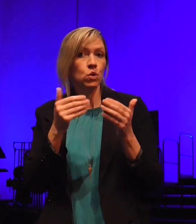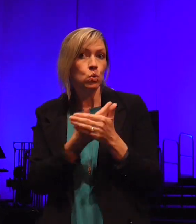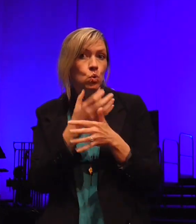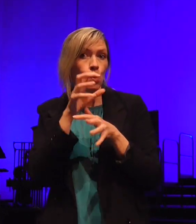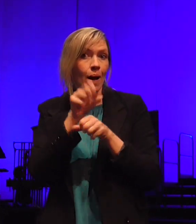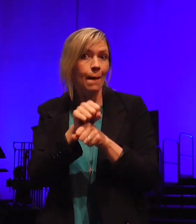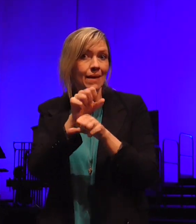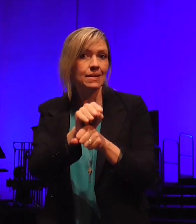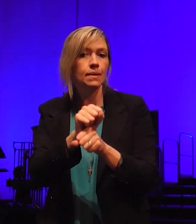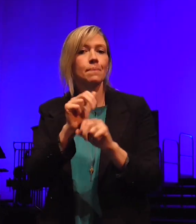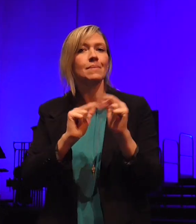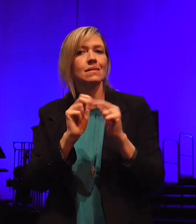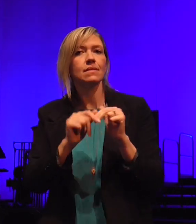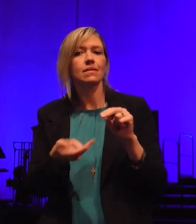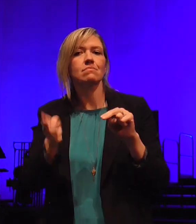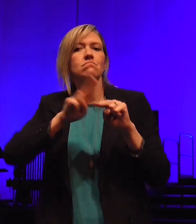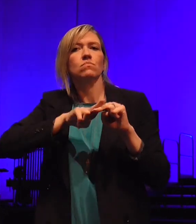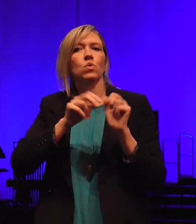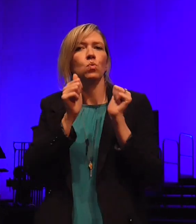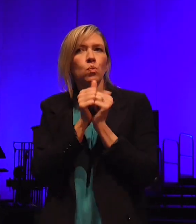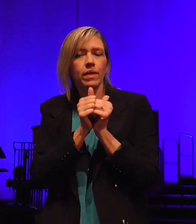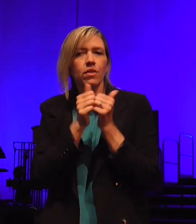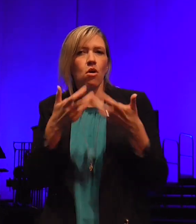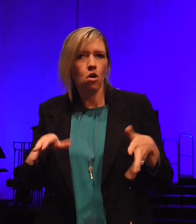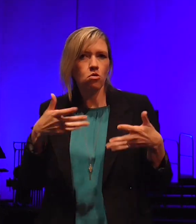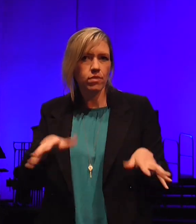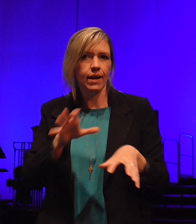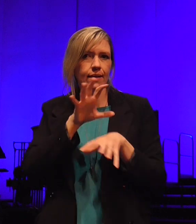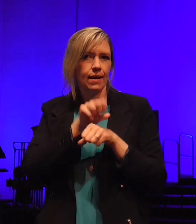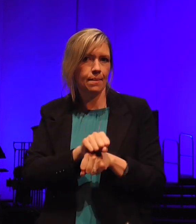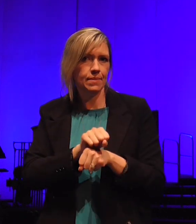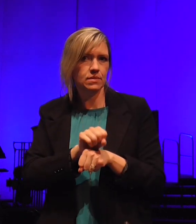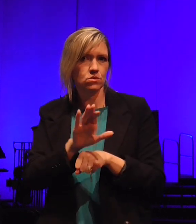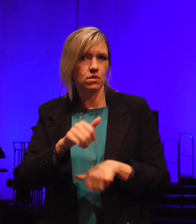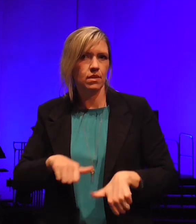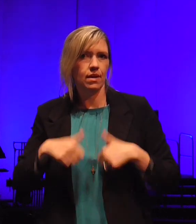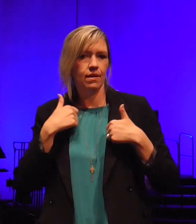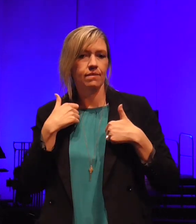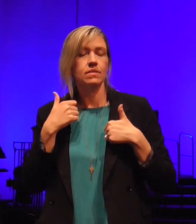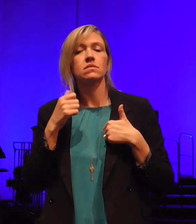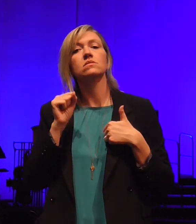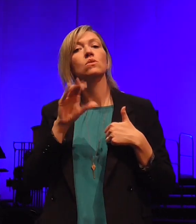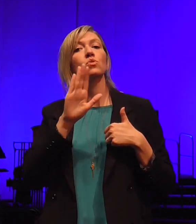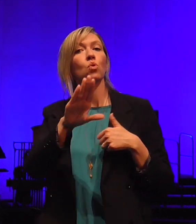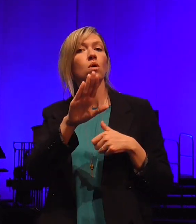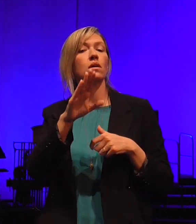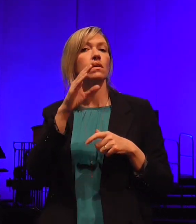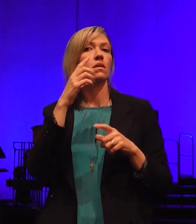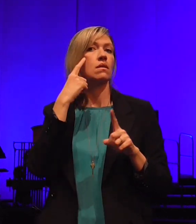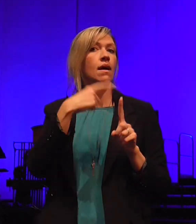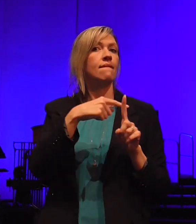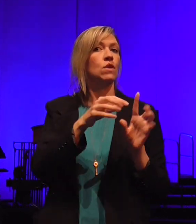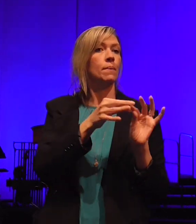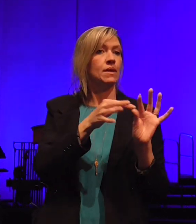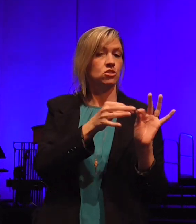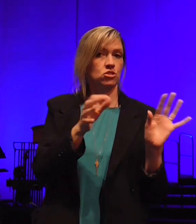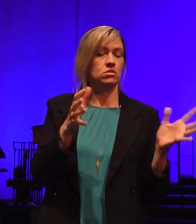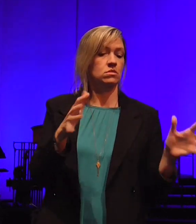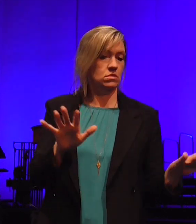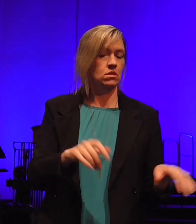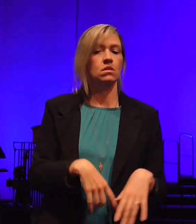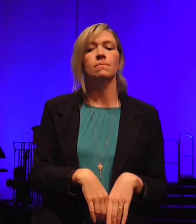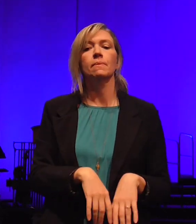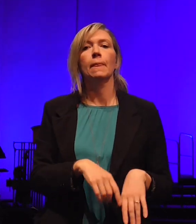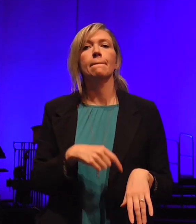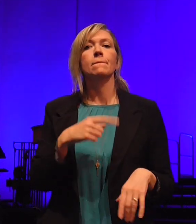upon already anchored habits in your life. So anchor your affirmation. When I'm